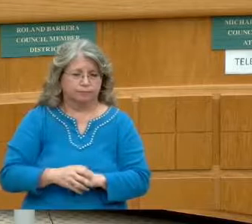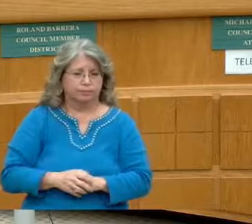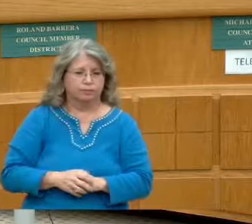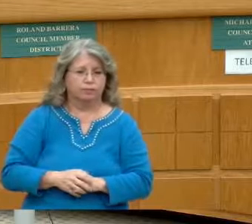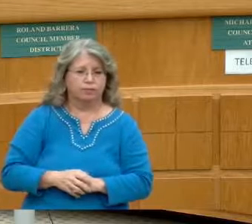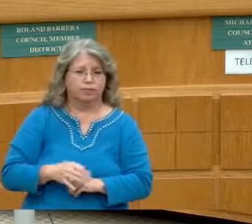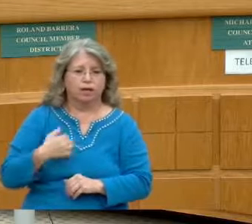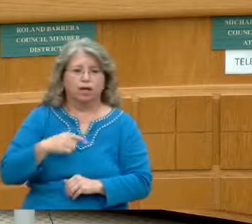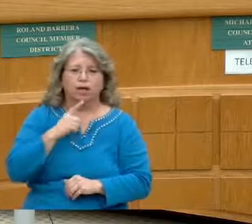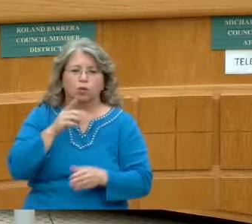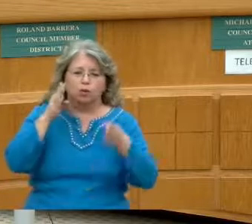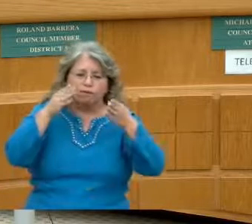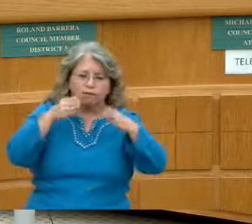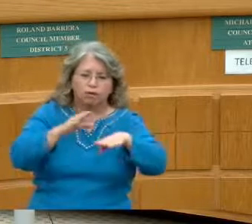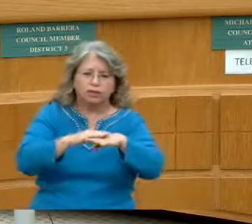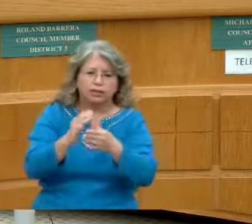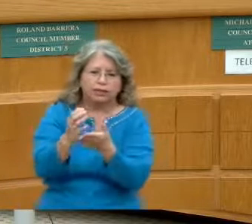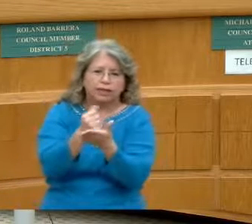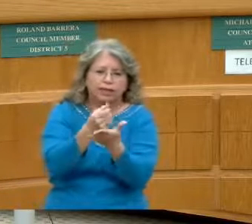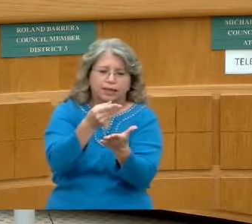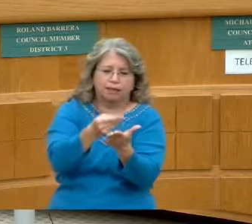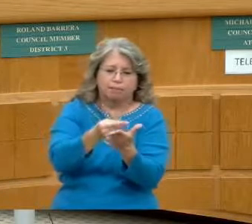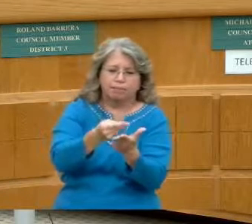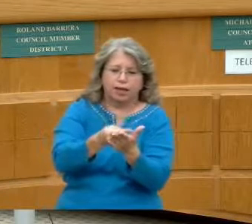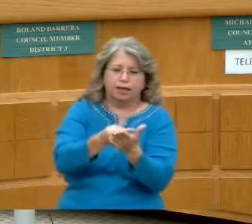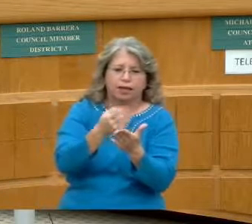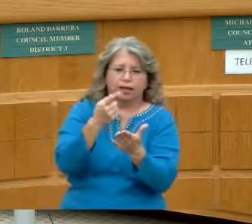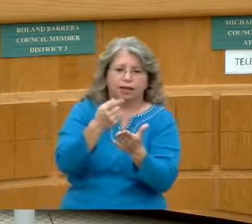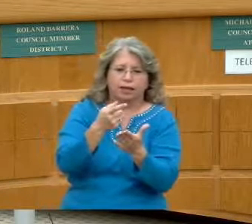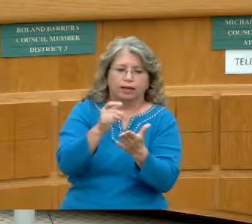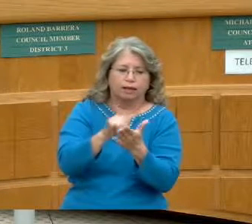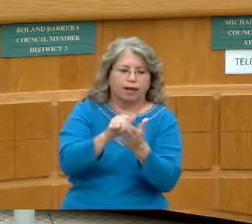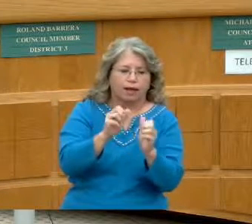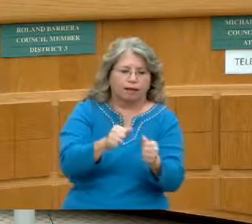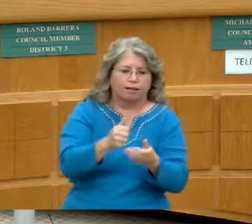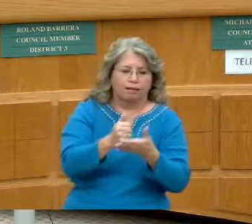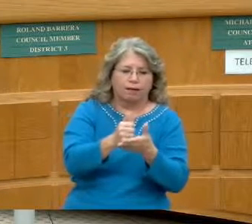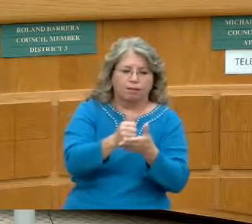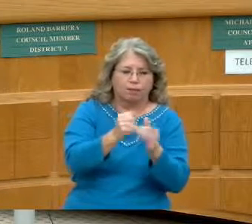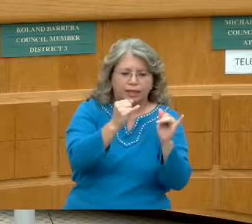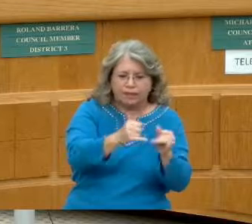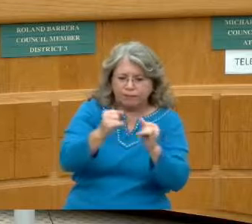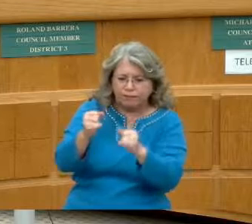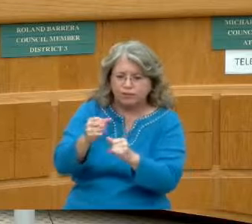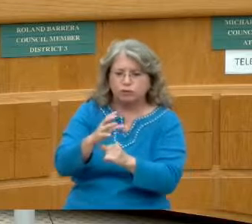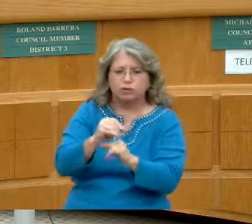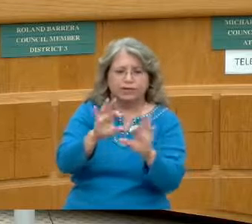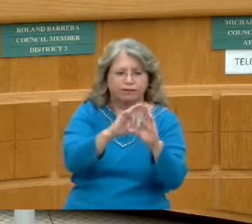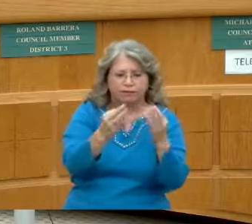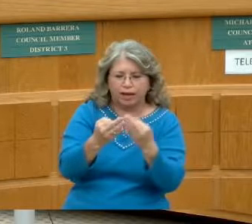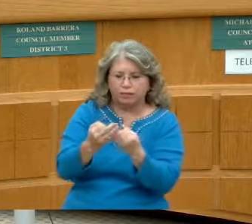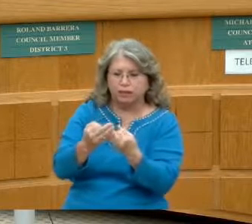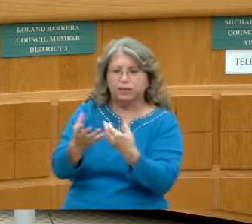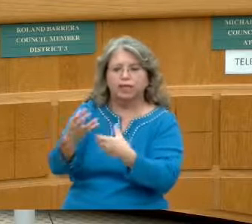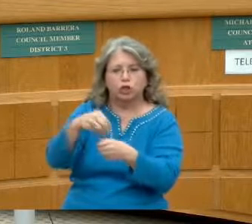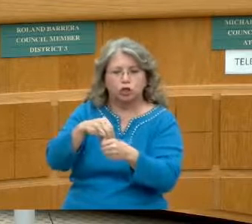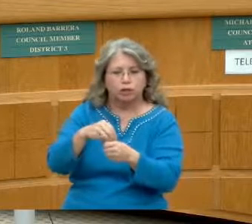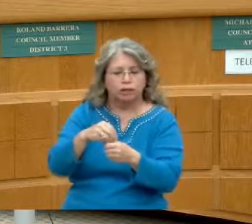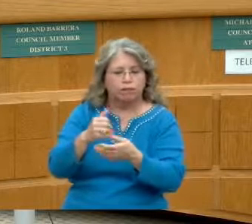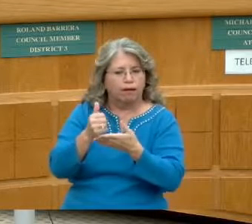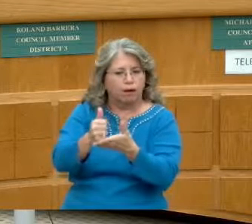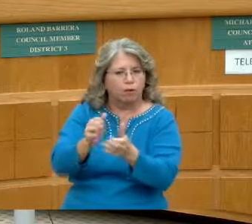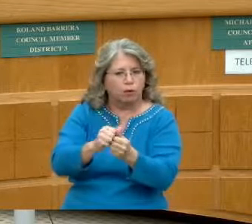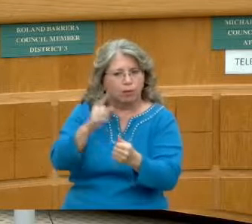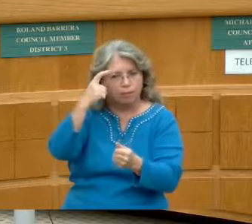getting funds for the resources that can help individual people and families directly, including mental health. I also heard